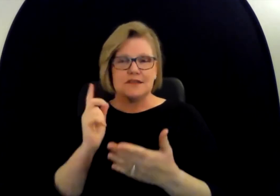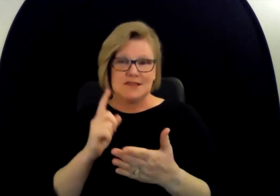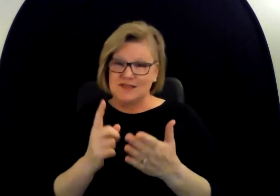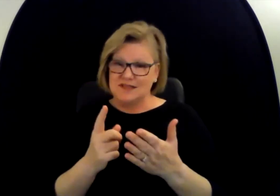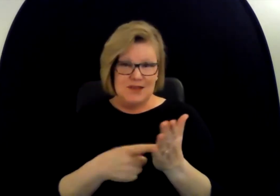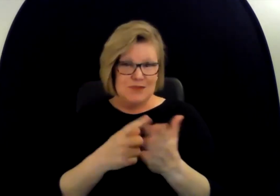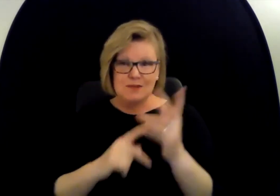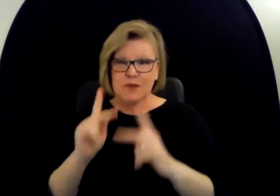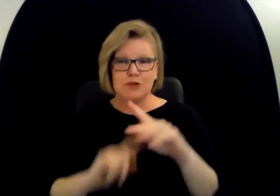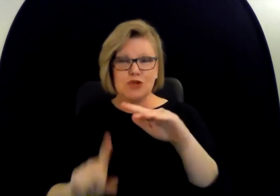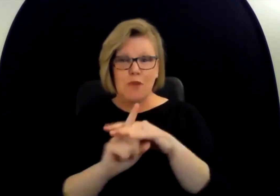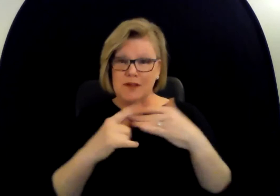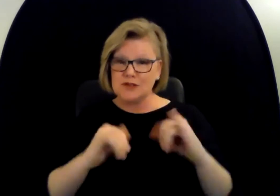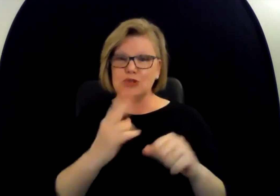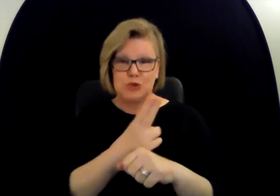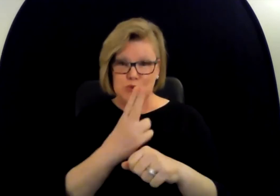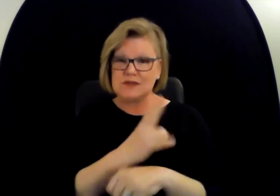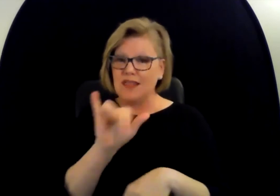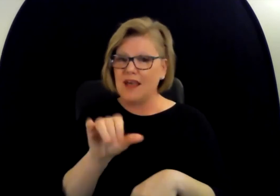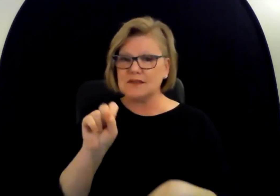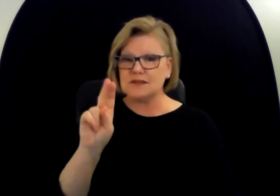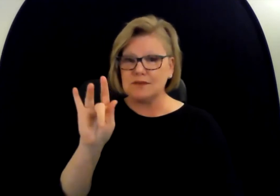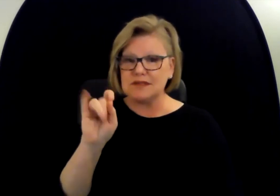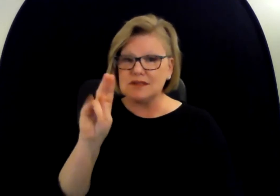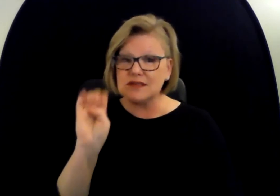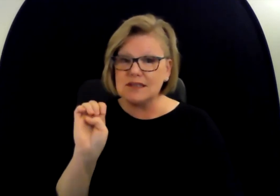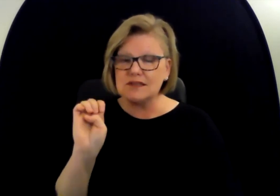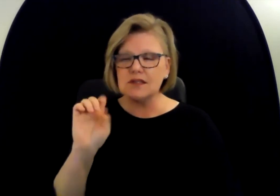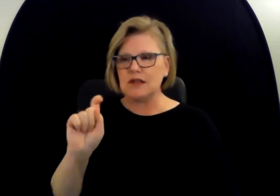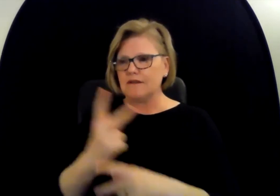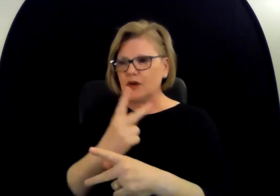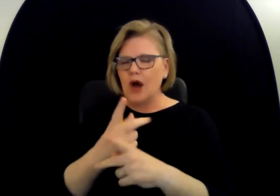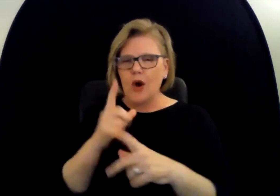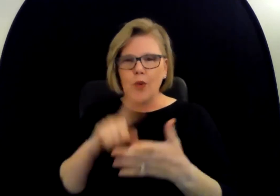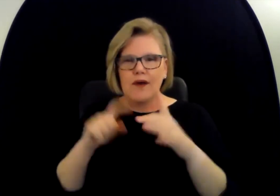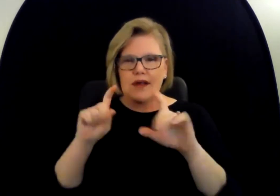substance and finding out what is it that they need in this moment.